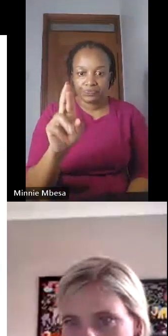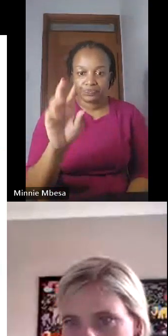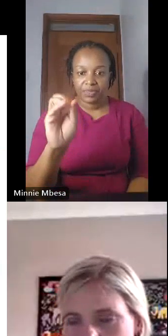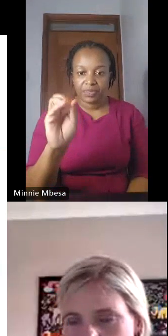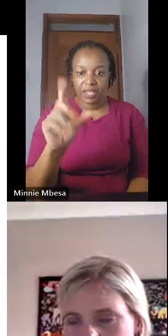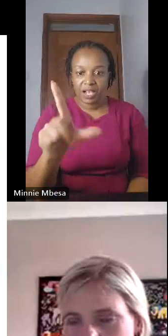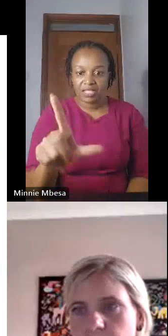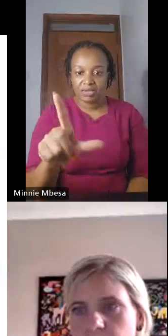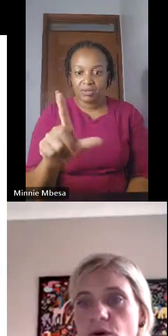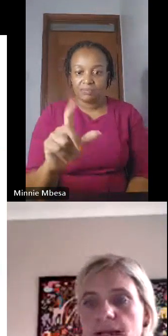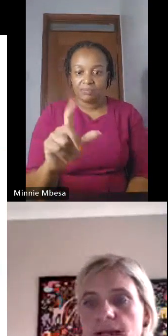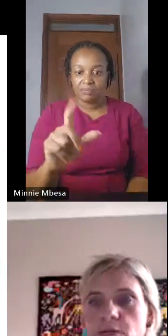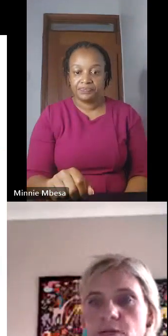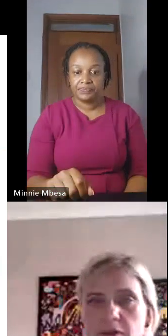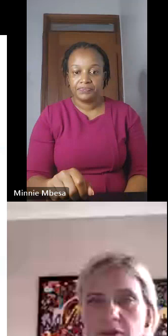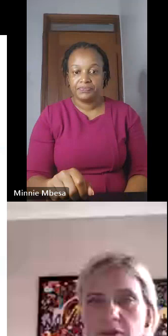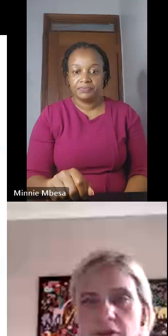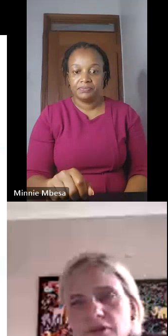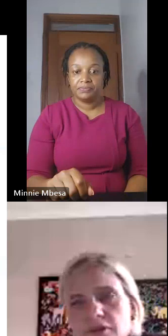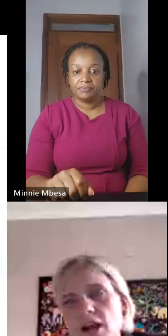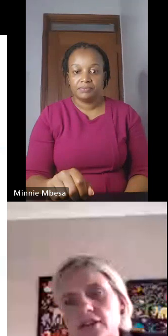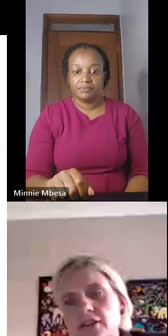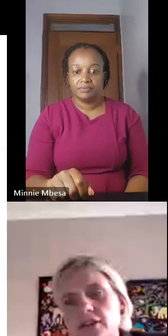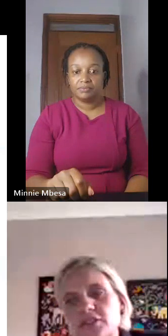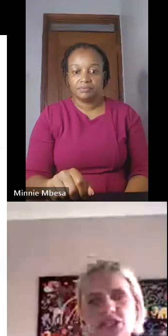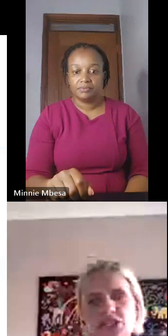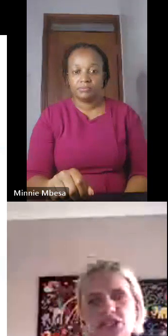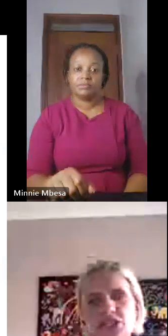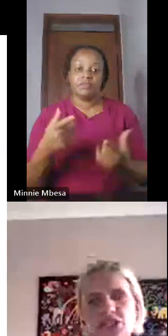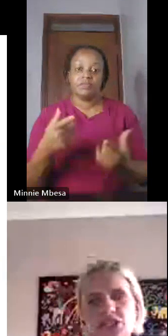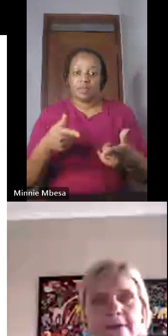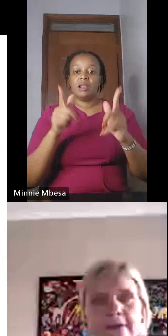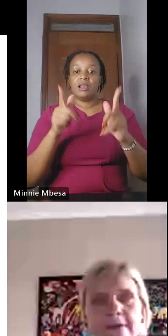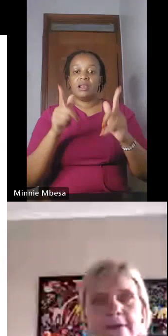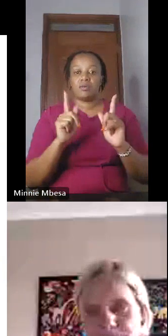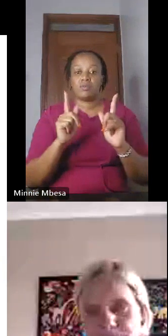and then you can, or allow your microphone, you can ask your question.